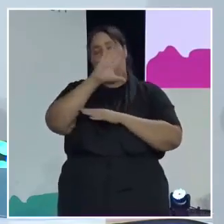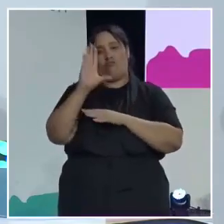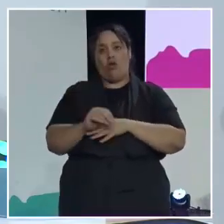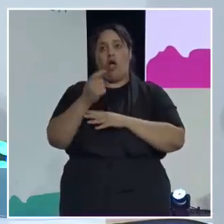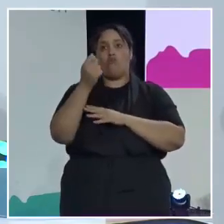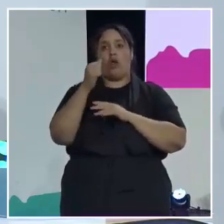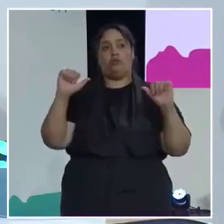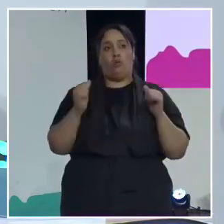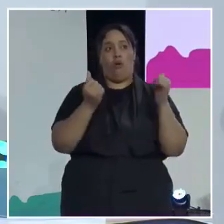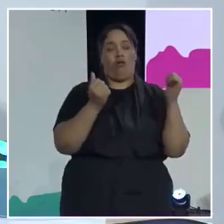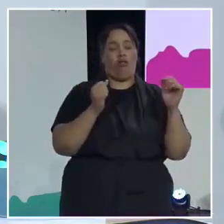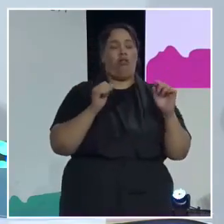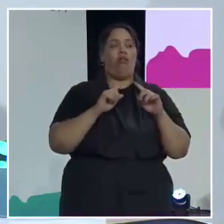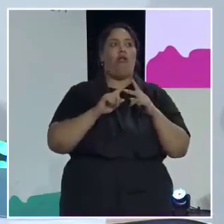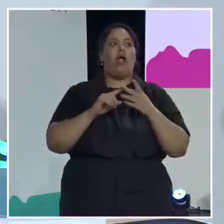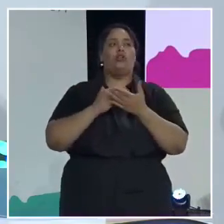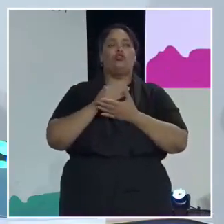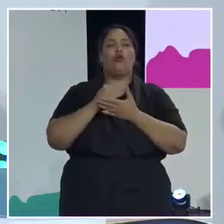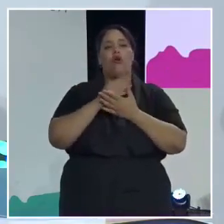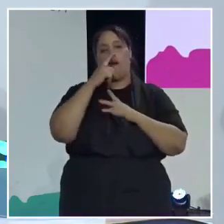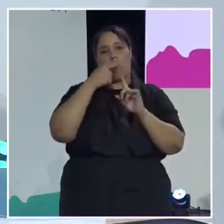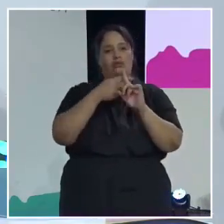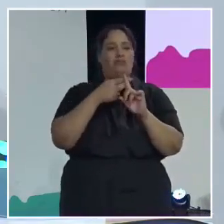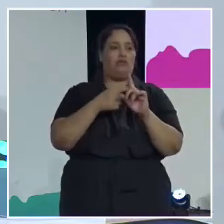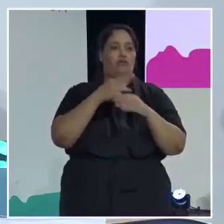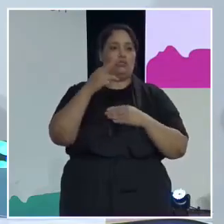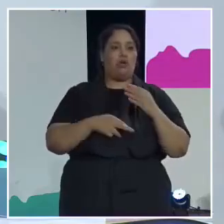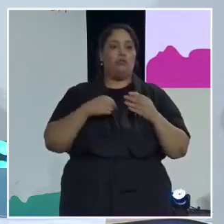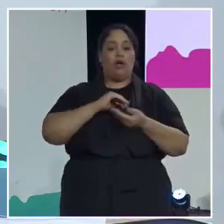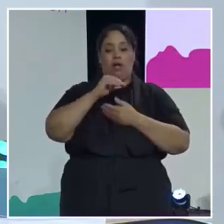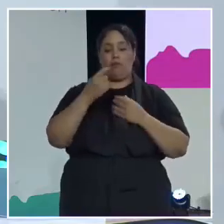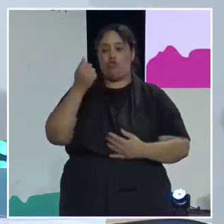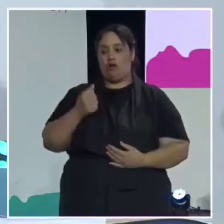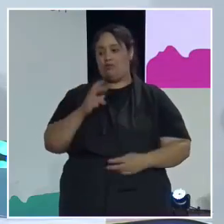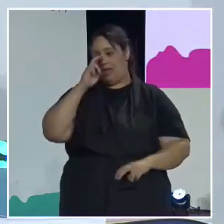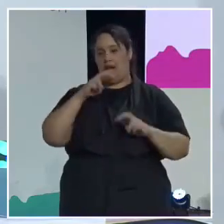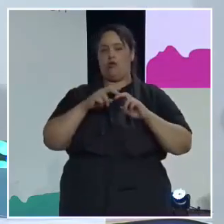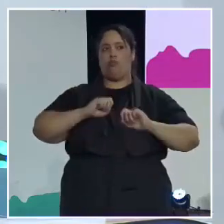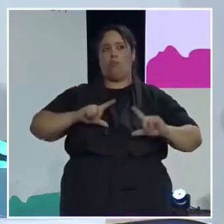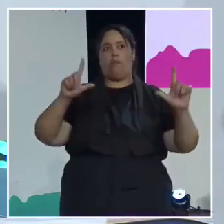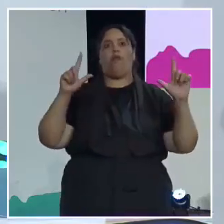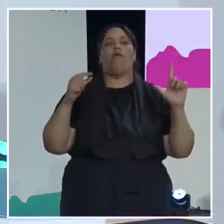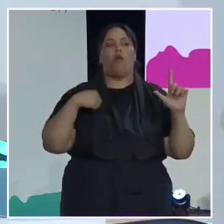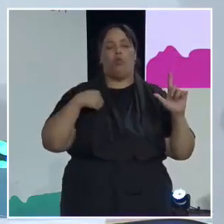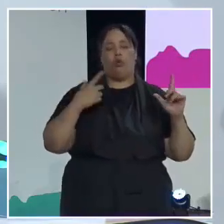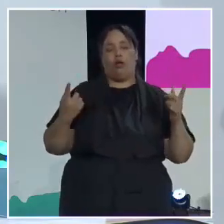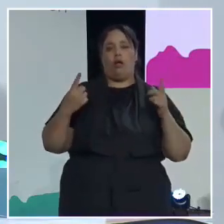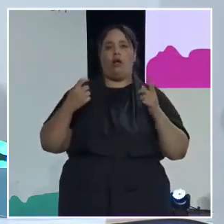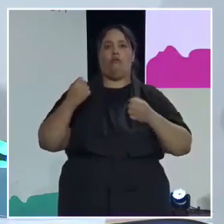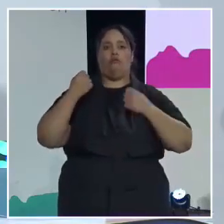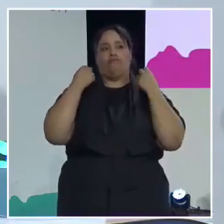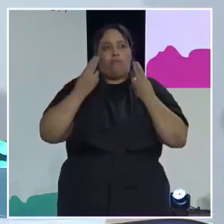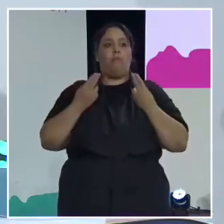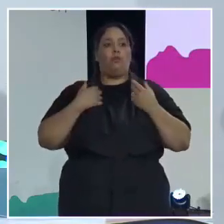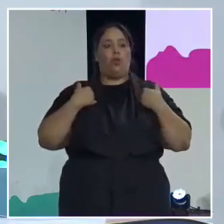well and shares positive results. The cost of capital has to be front and center, and we stand by that. Let's have courage at